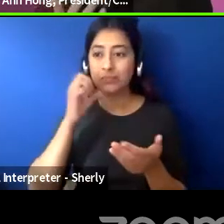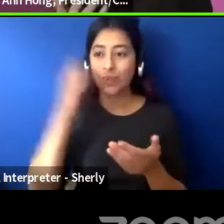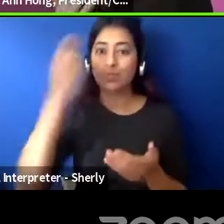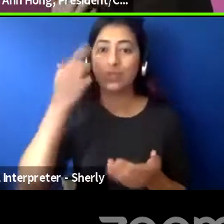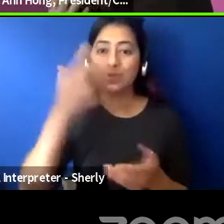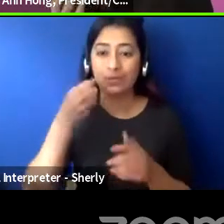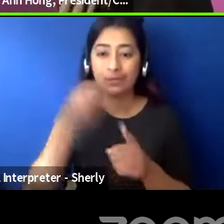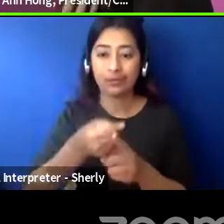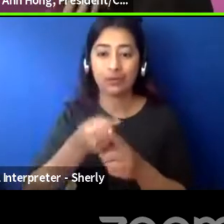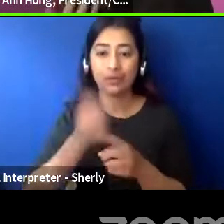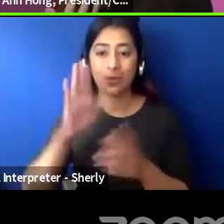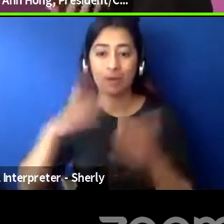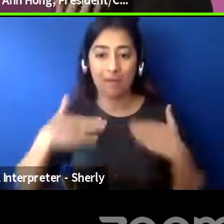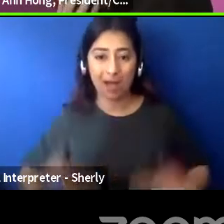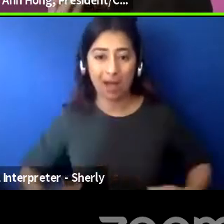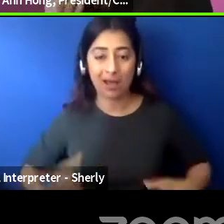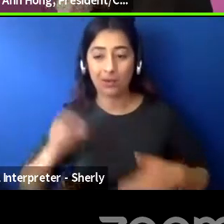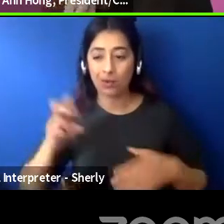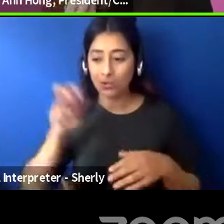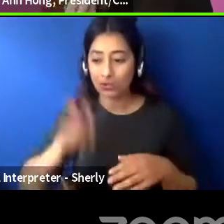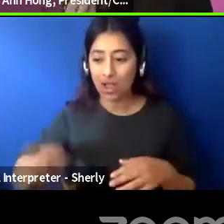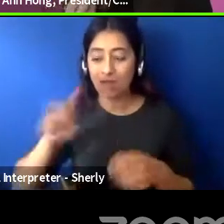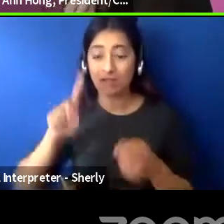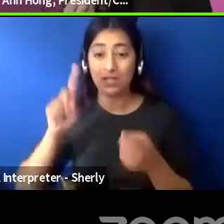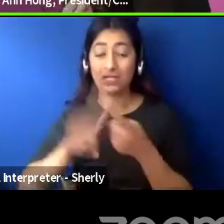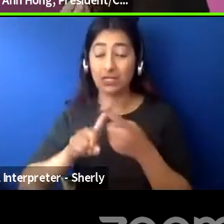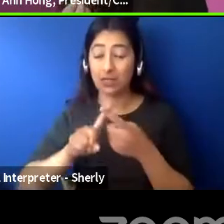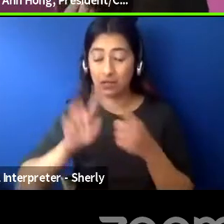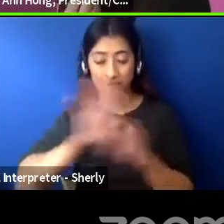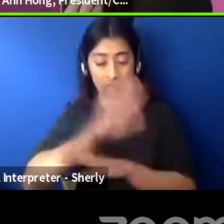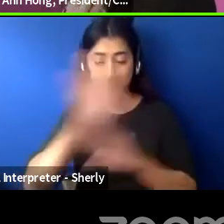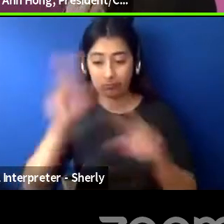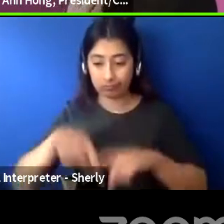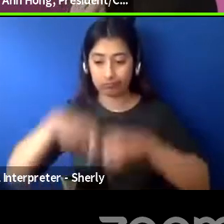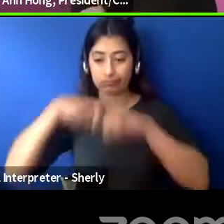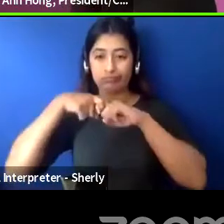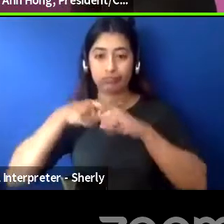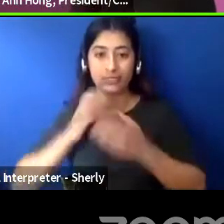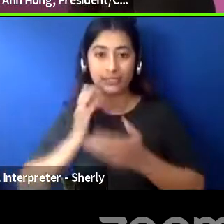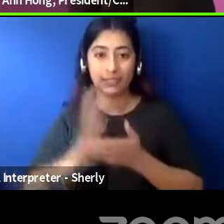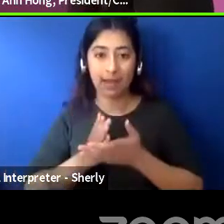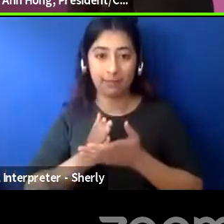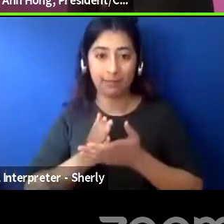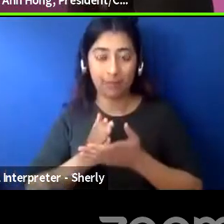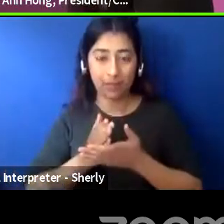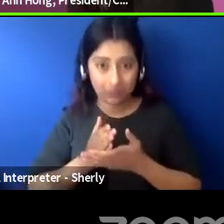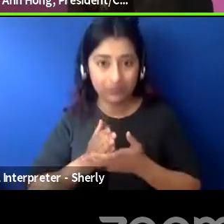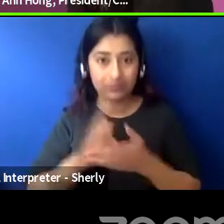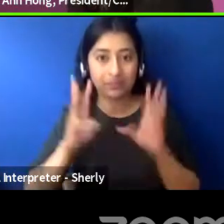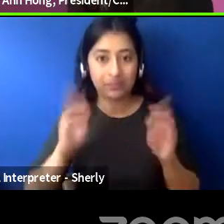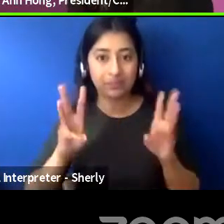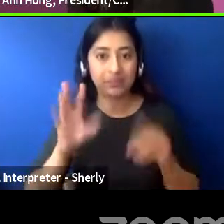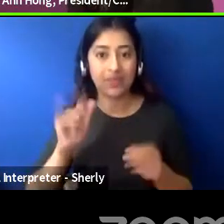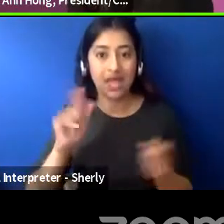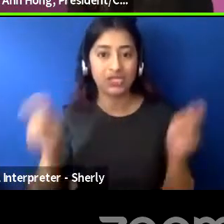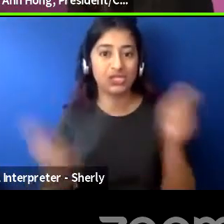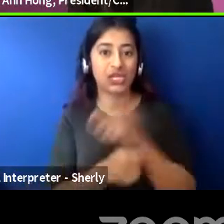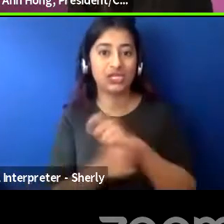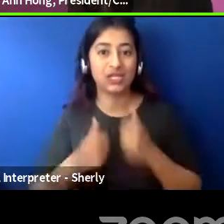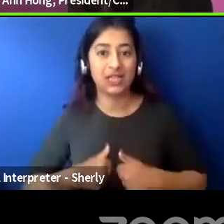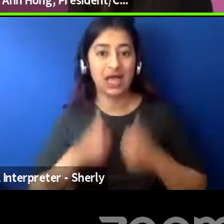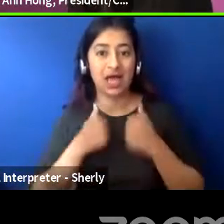psyche if you're traveling that much until you don't, right? So that's huge shift in lifestyle